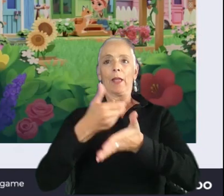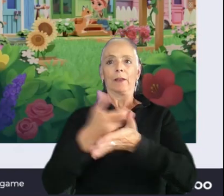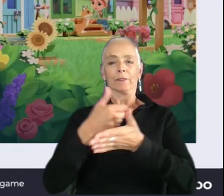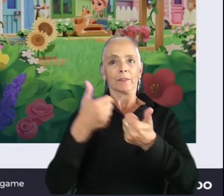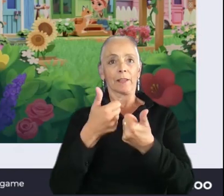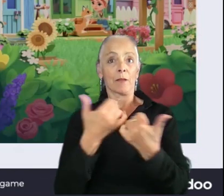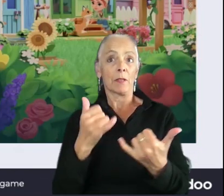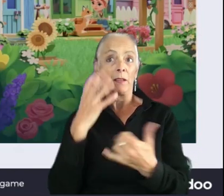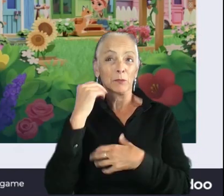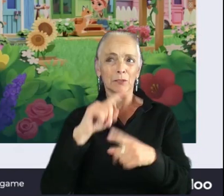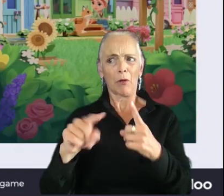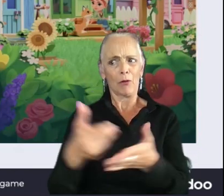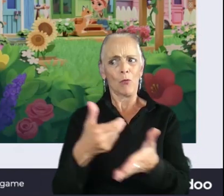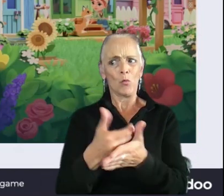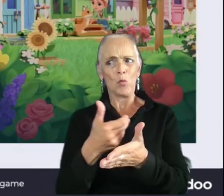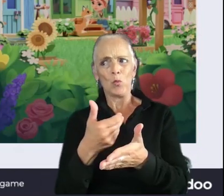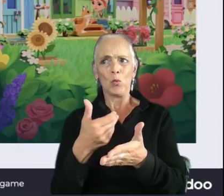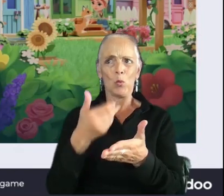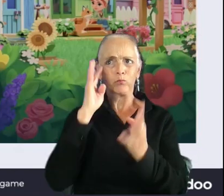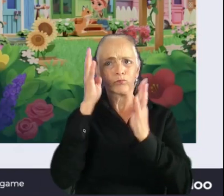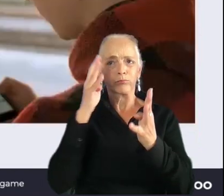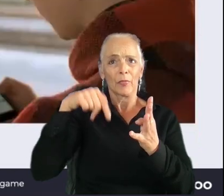in this industry can be challenging.